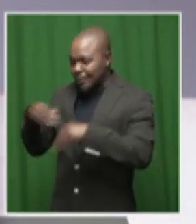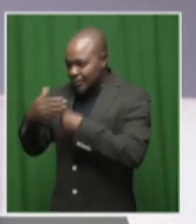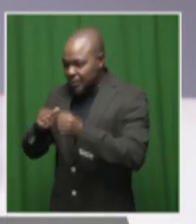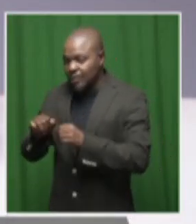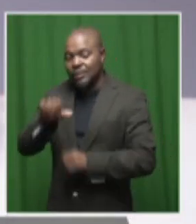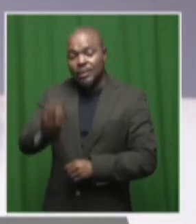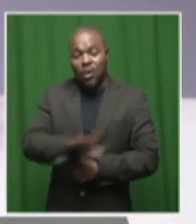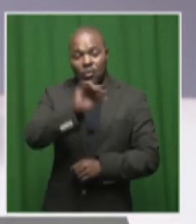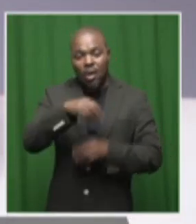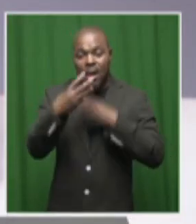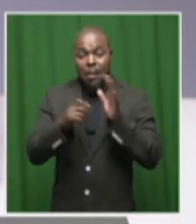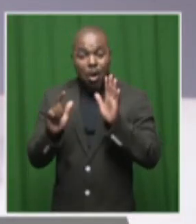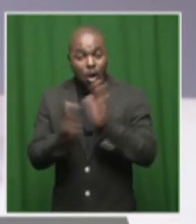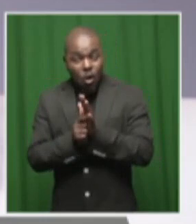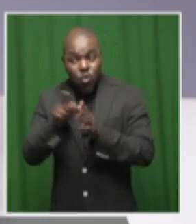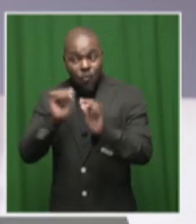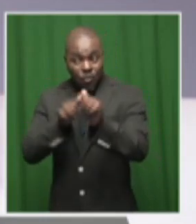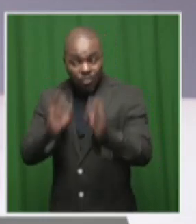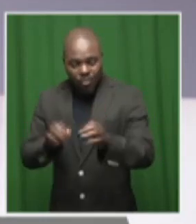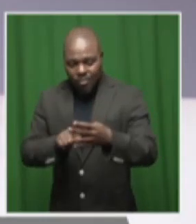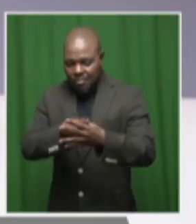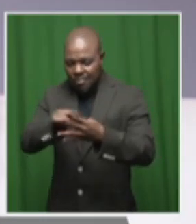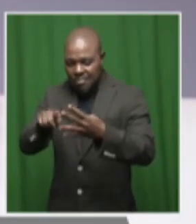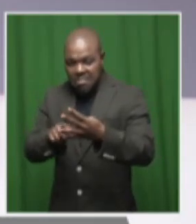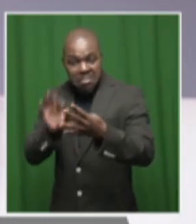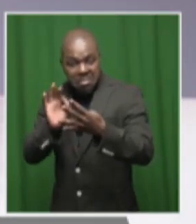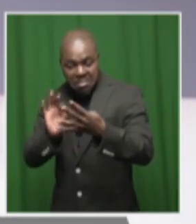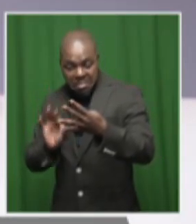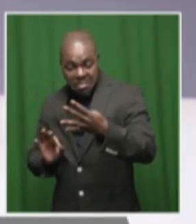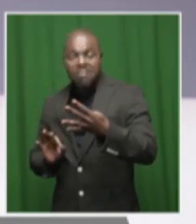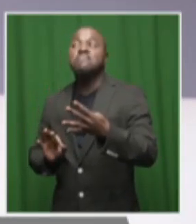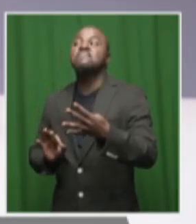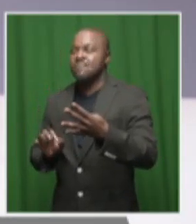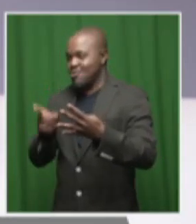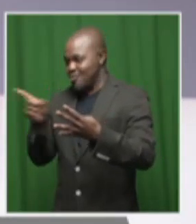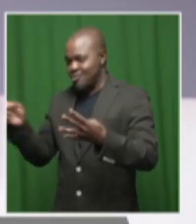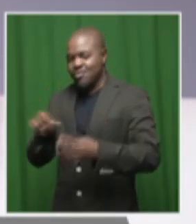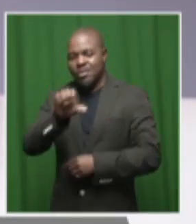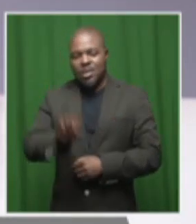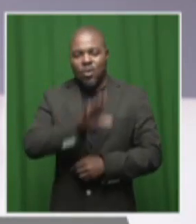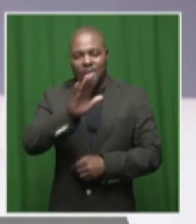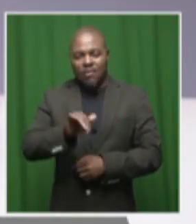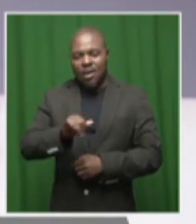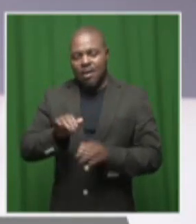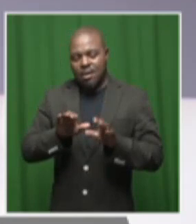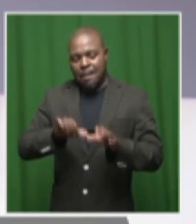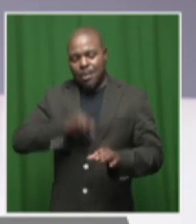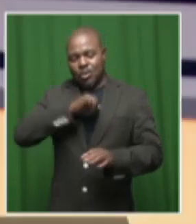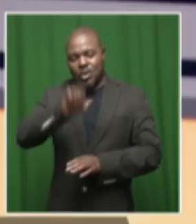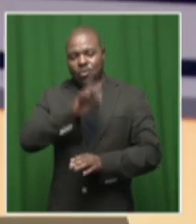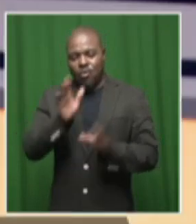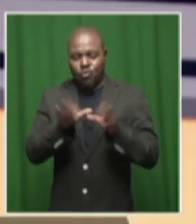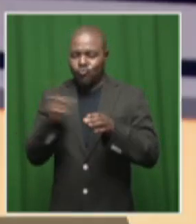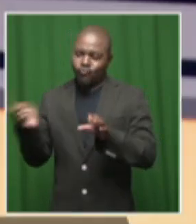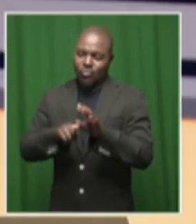of the country? And if we tick all of those boxes, you can join the Proudly South African movement and benefit by association.